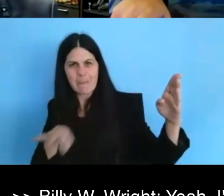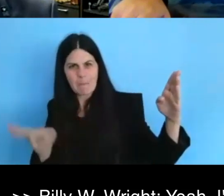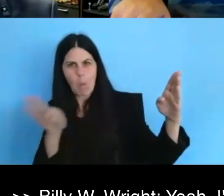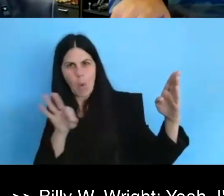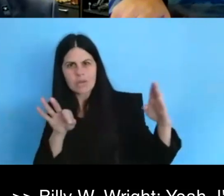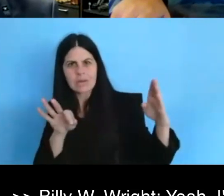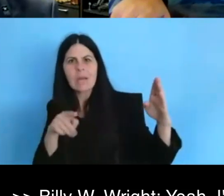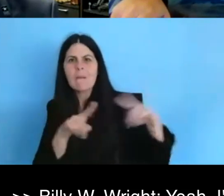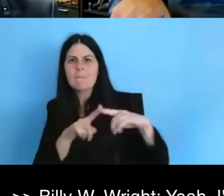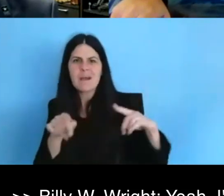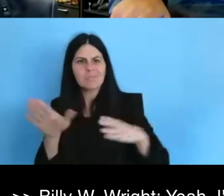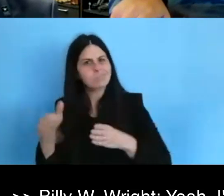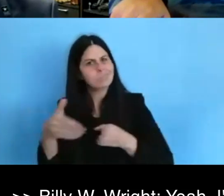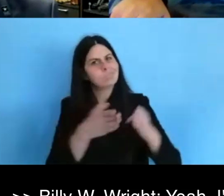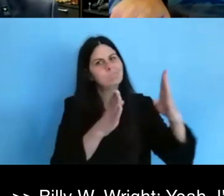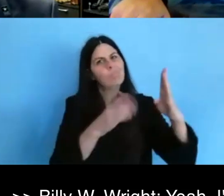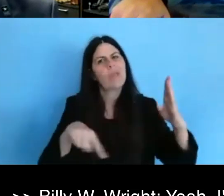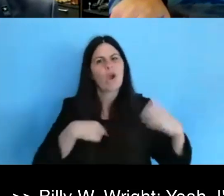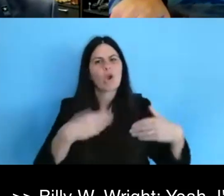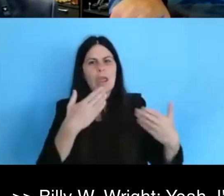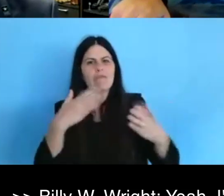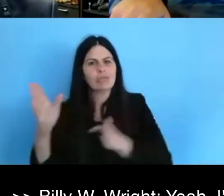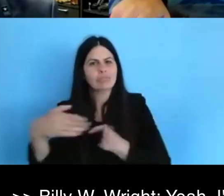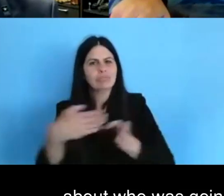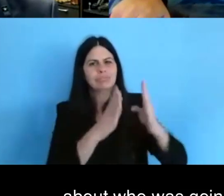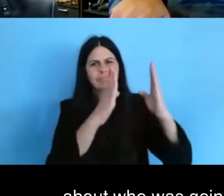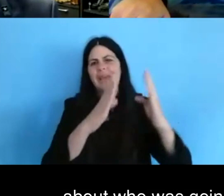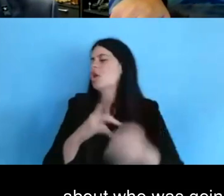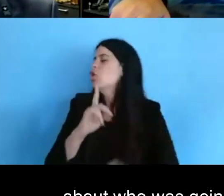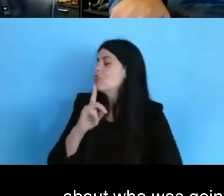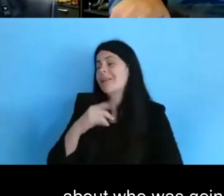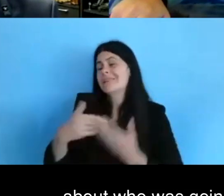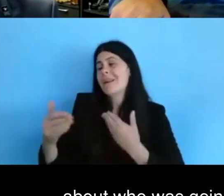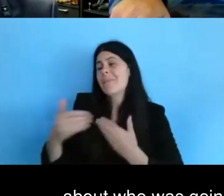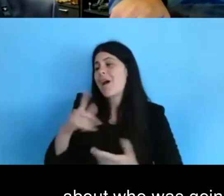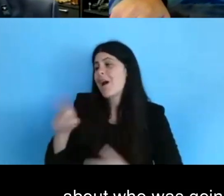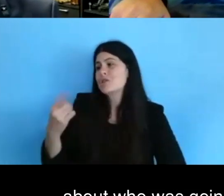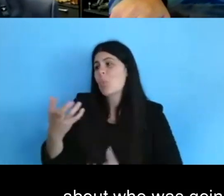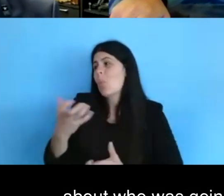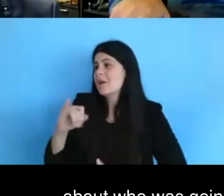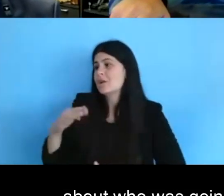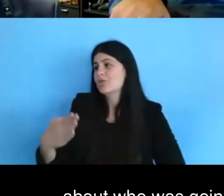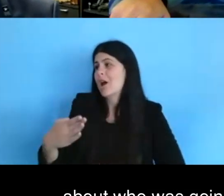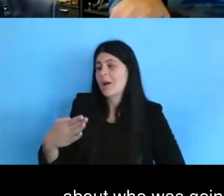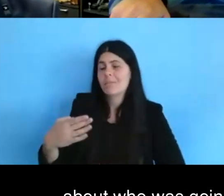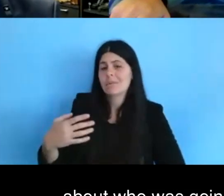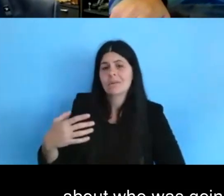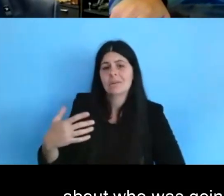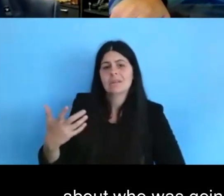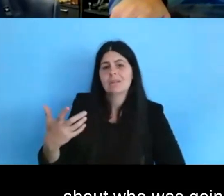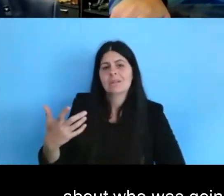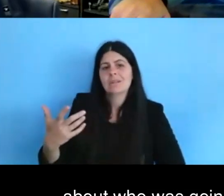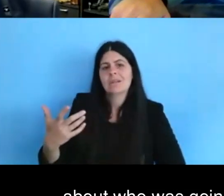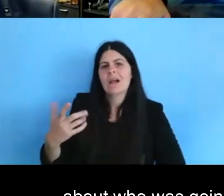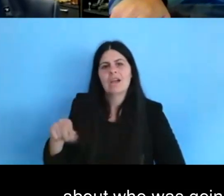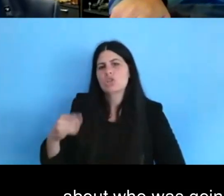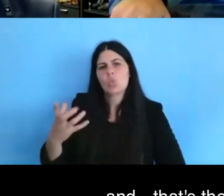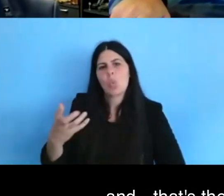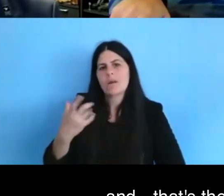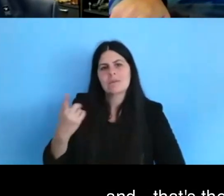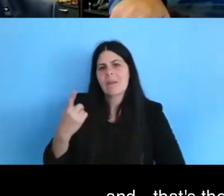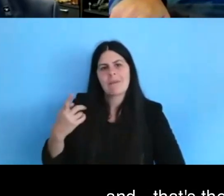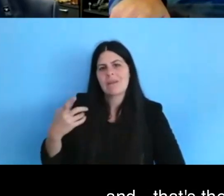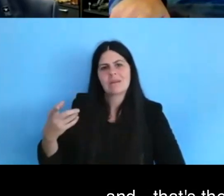when I get to check, I was just hungry. I just wanted a job. It wasn't anything about who was gonna attract me to them. I just wanted somebody to give me a